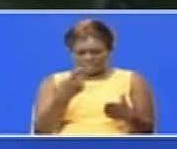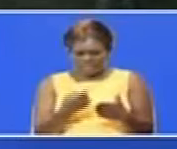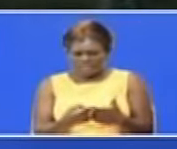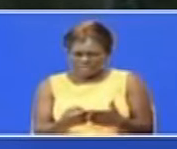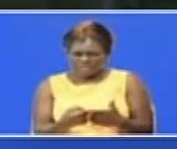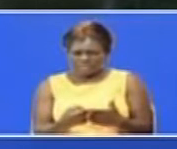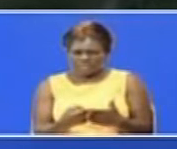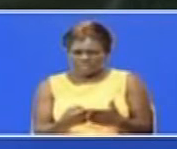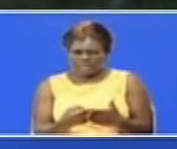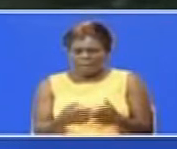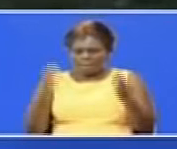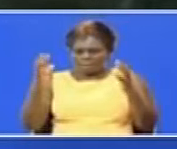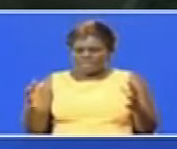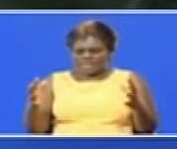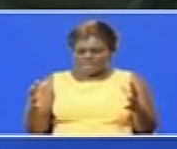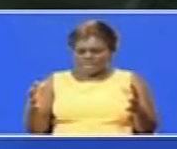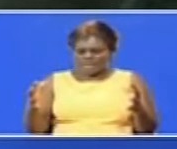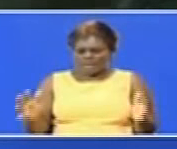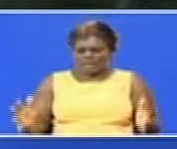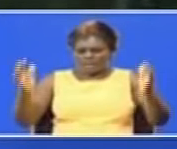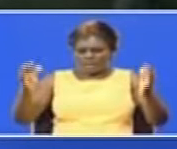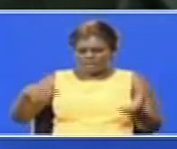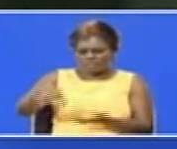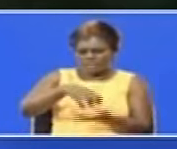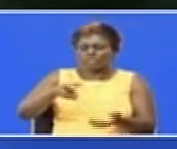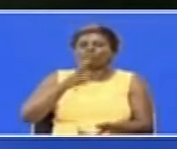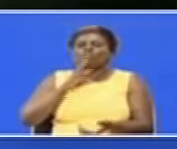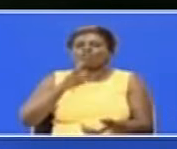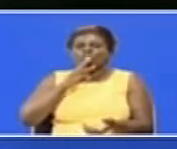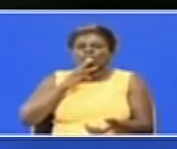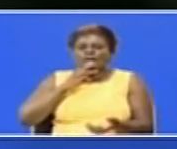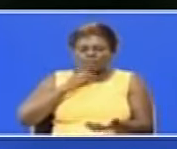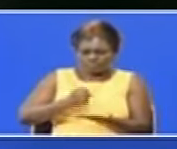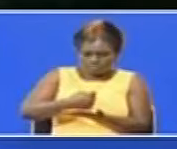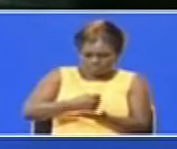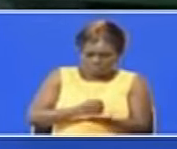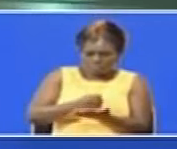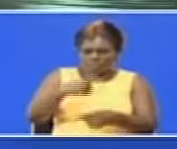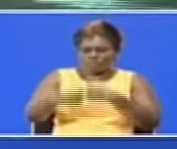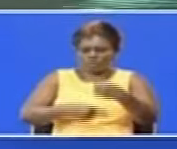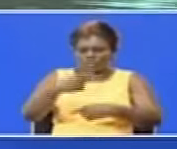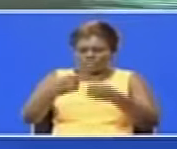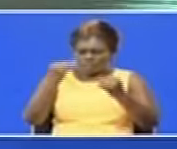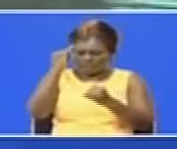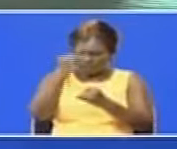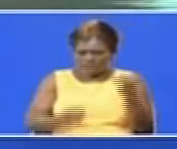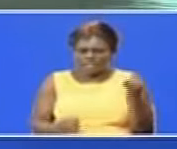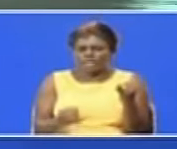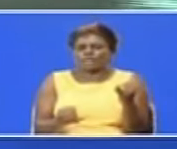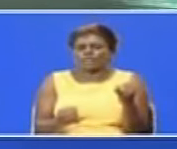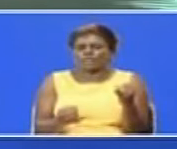you would like to call it, a big container, mixed with water, crushed, goes through the process, and then finally ends, you know,